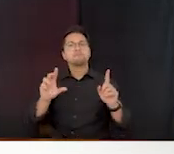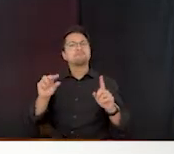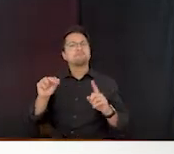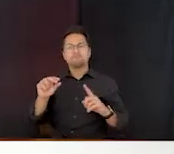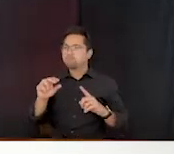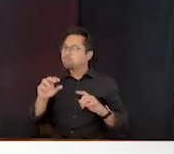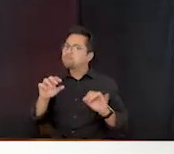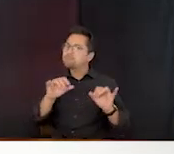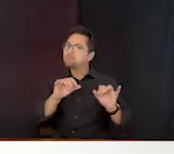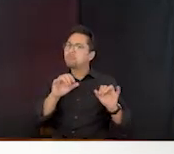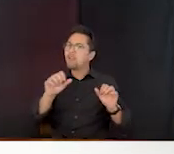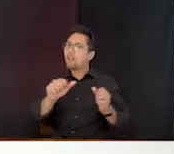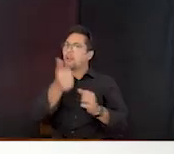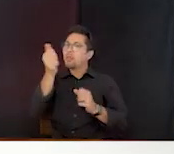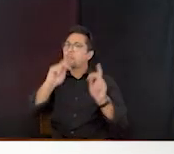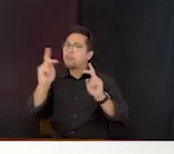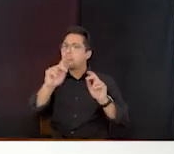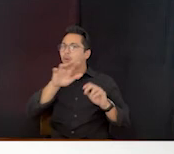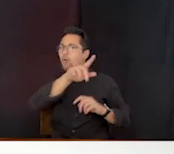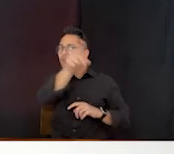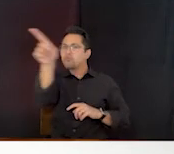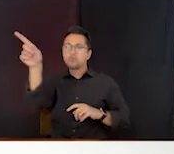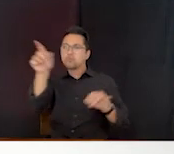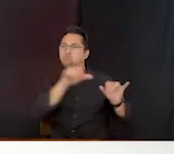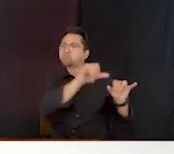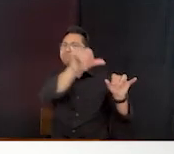common to find out there's a lot of people going through the same thing.